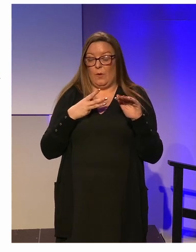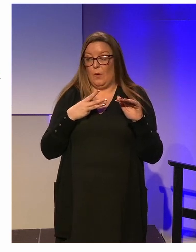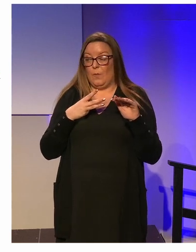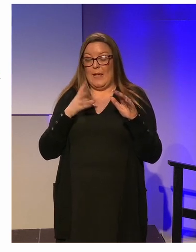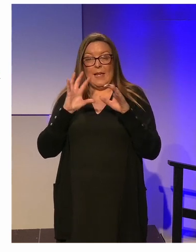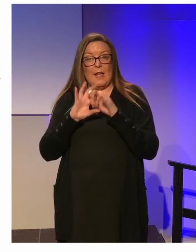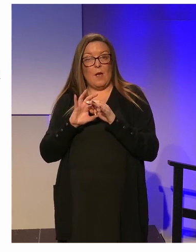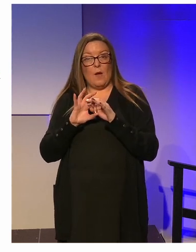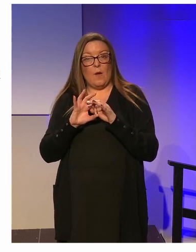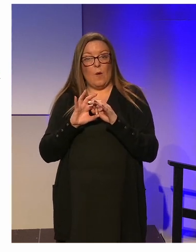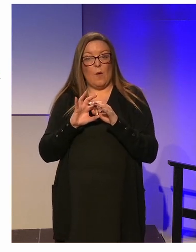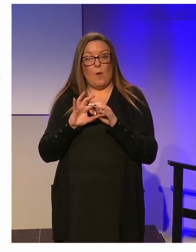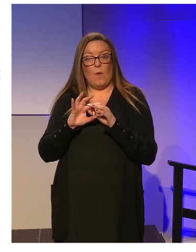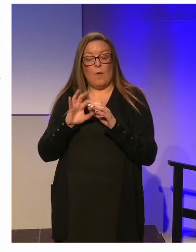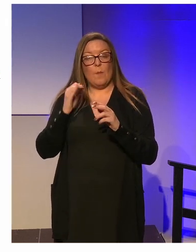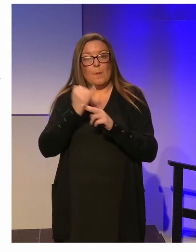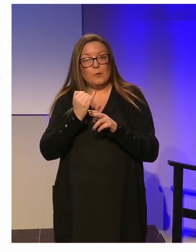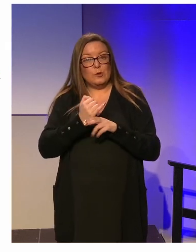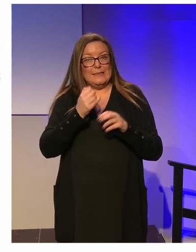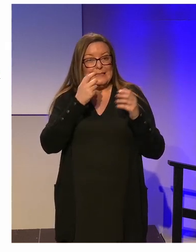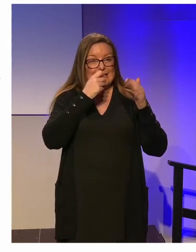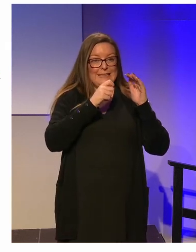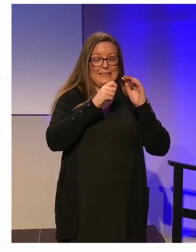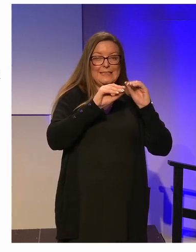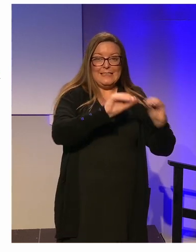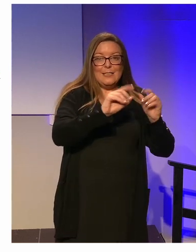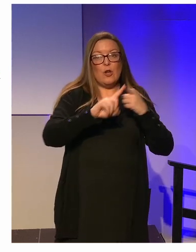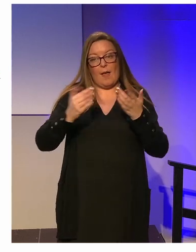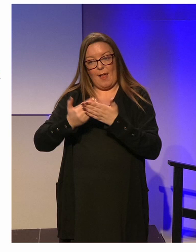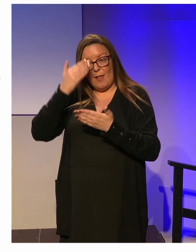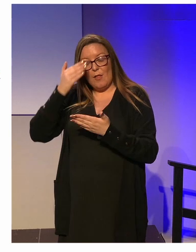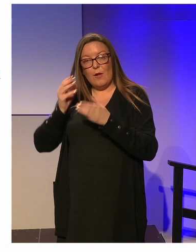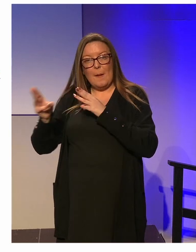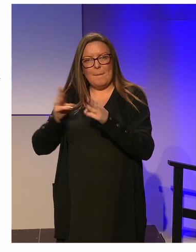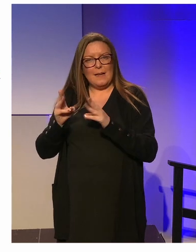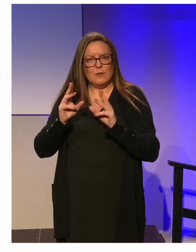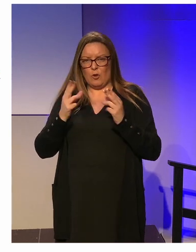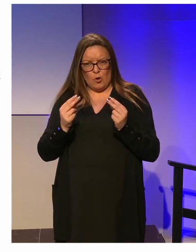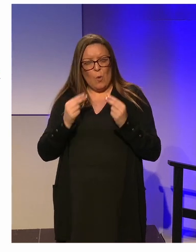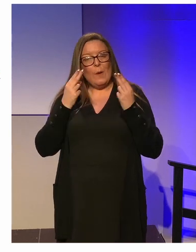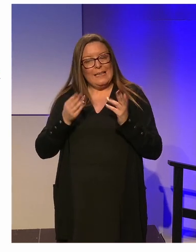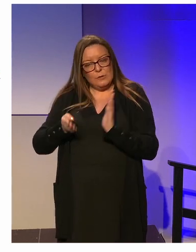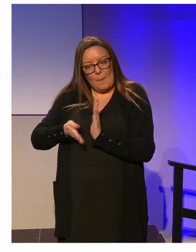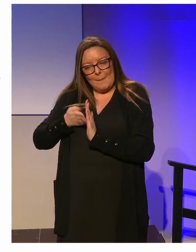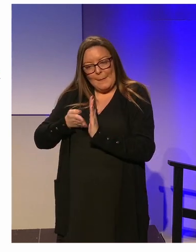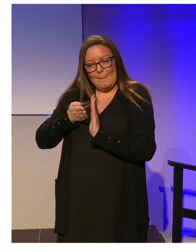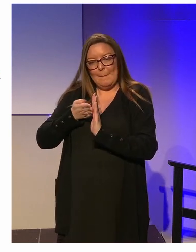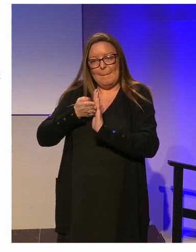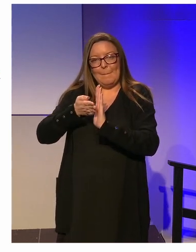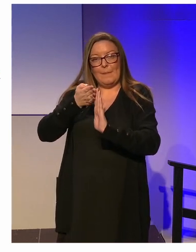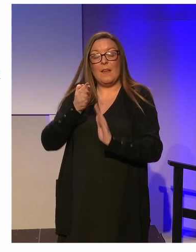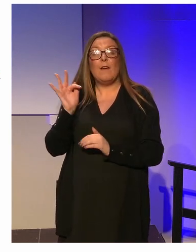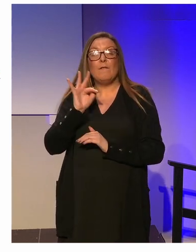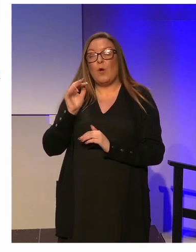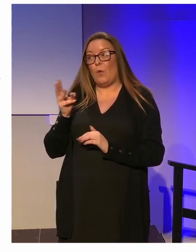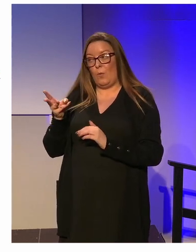school teaching and learning practice, because we need to build up to capacity. And what we would have seen, and Fiona will